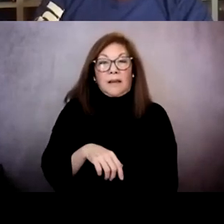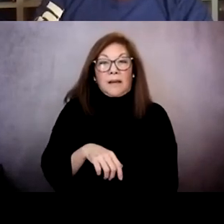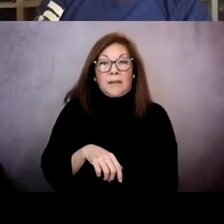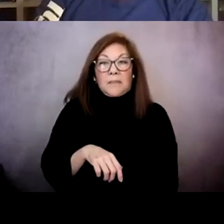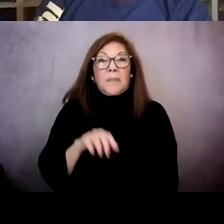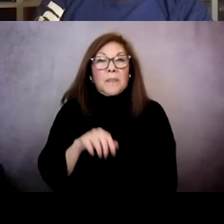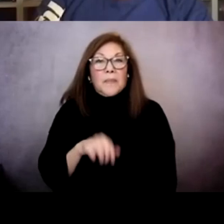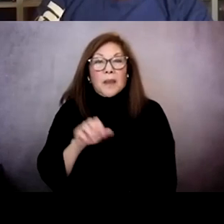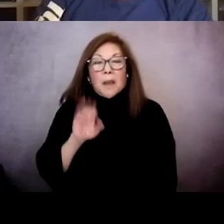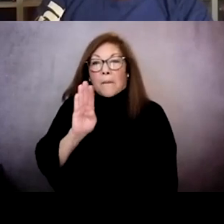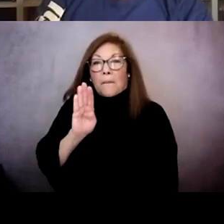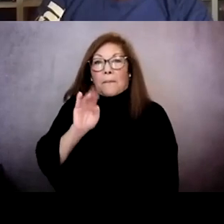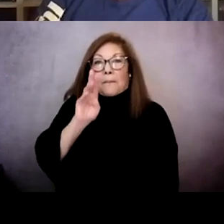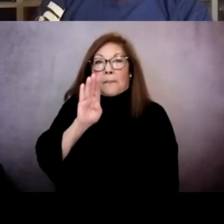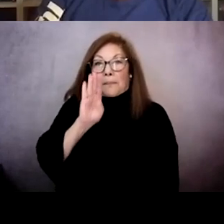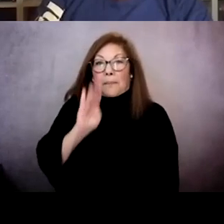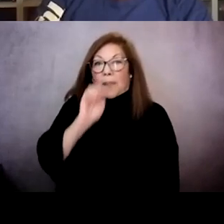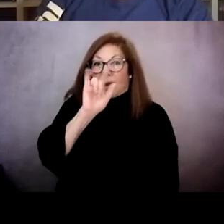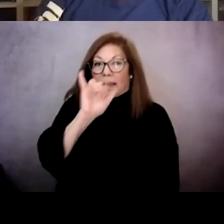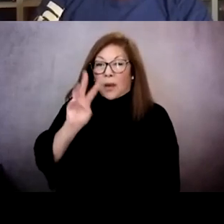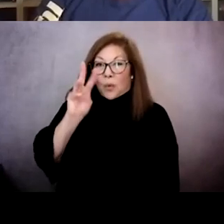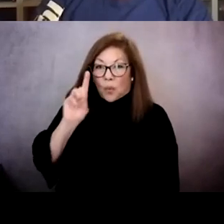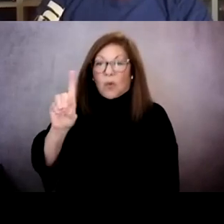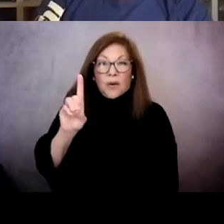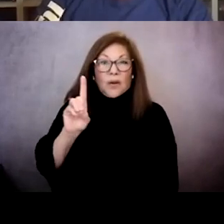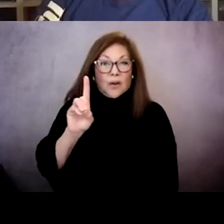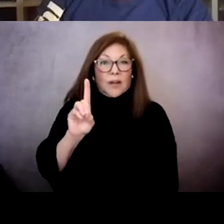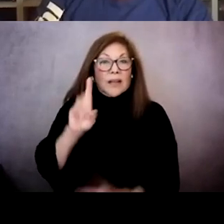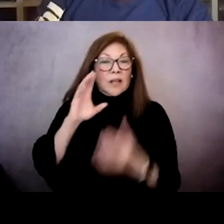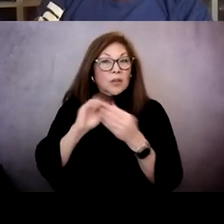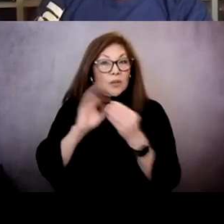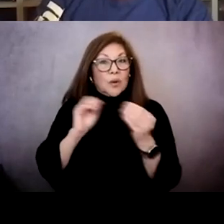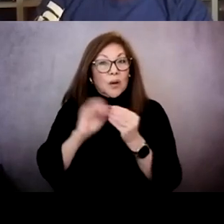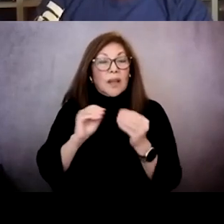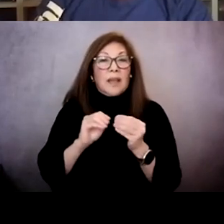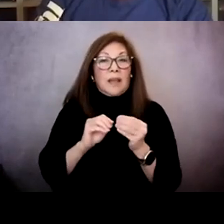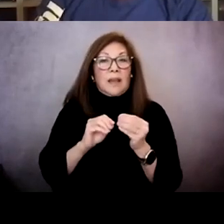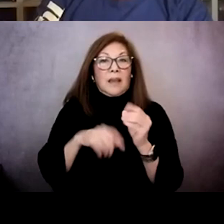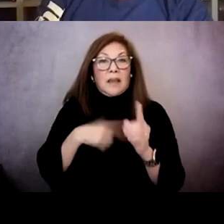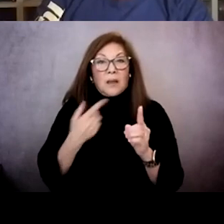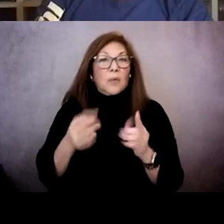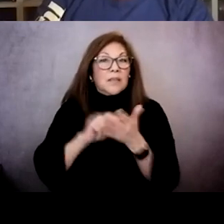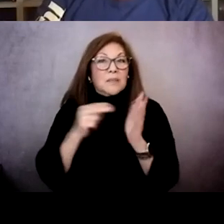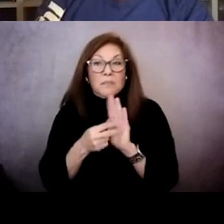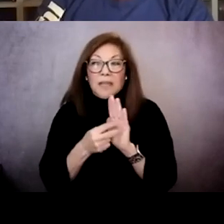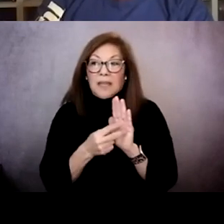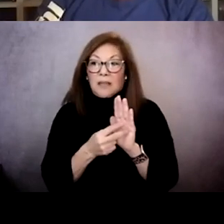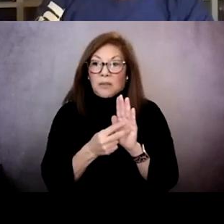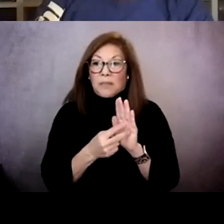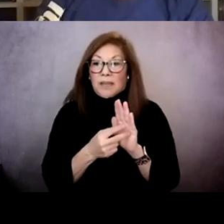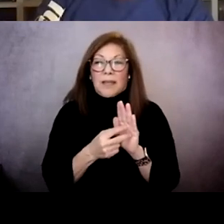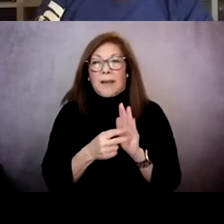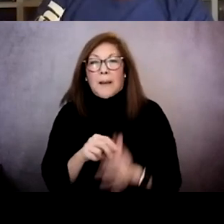Bollywood. We did a story on, from a very famous Dalit activist and scholar, Suraj Yangbe, on what does it mean to be an